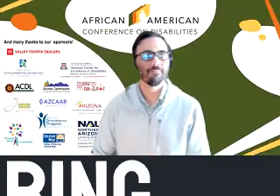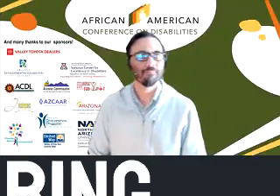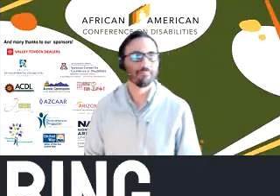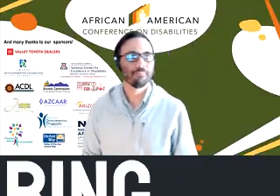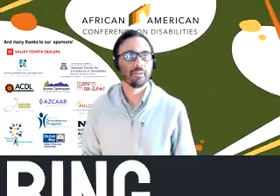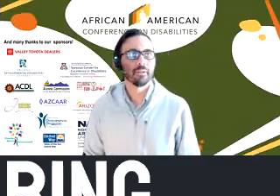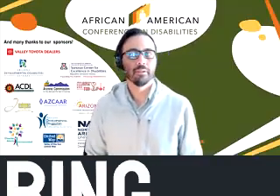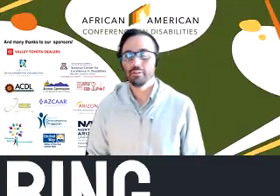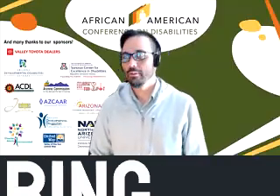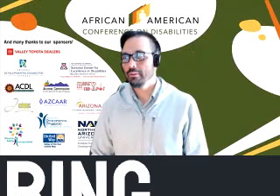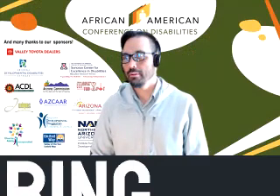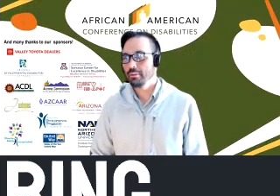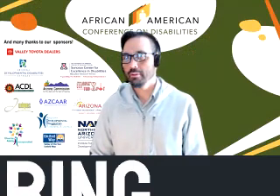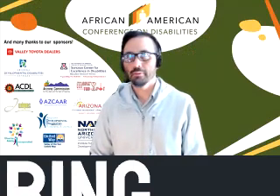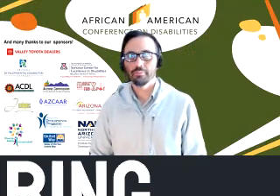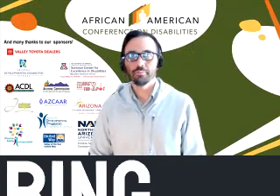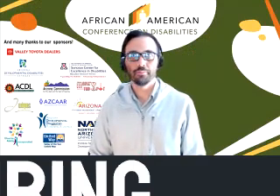you. Yep.